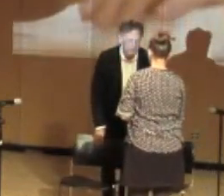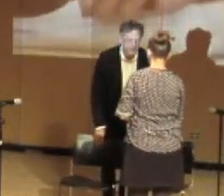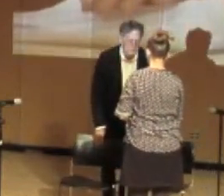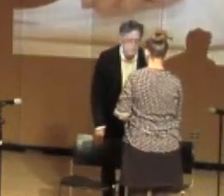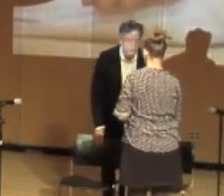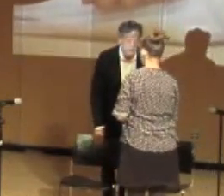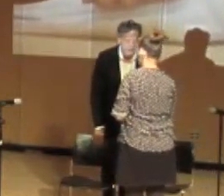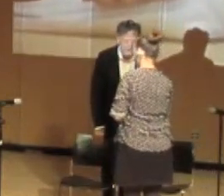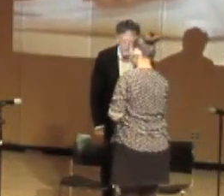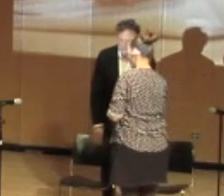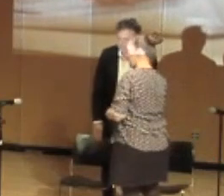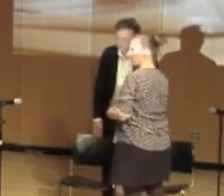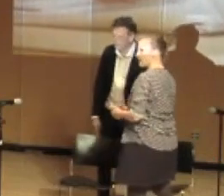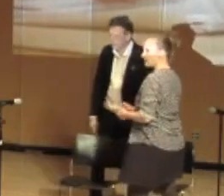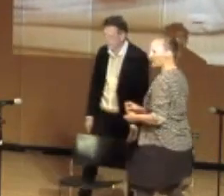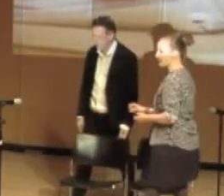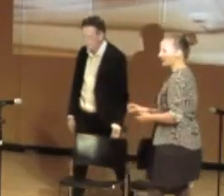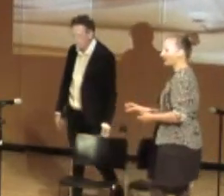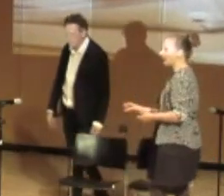be